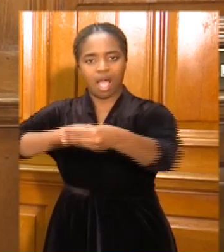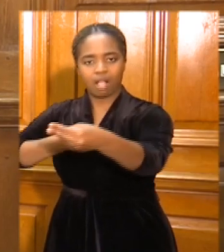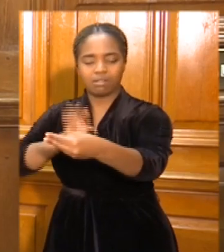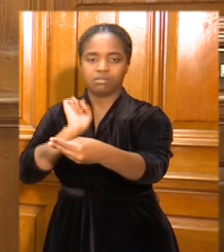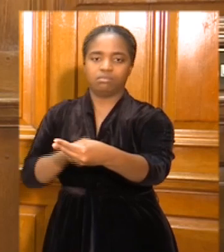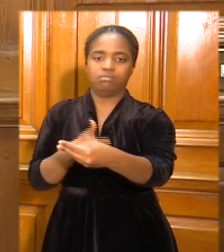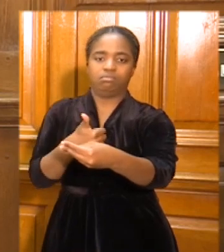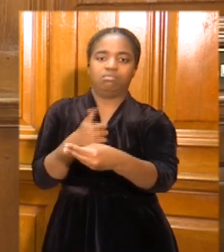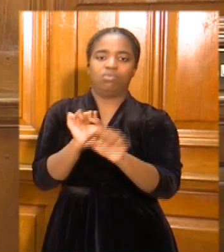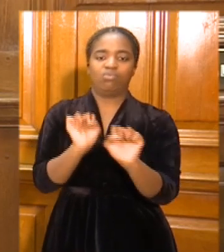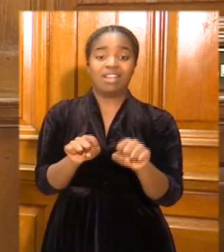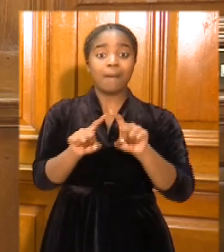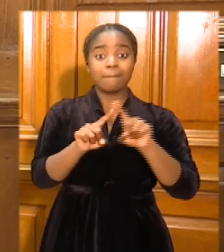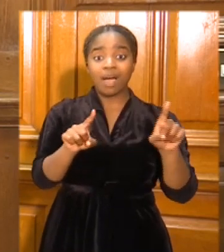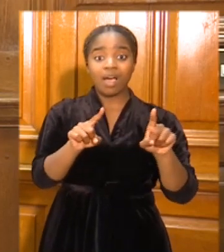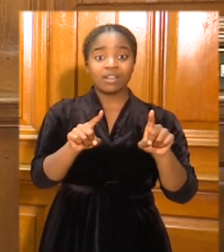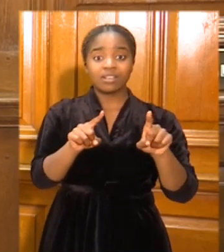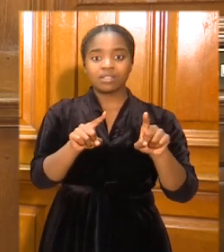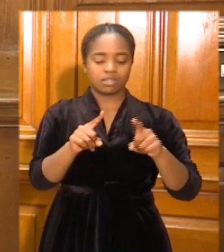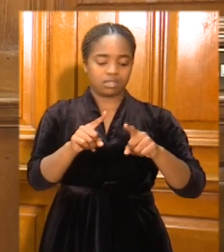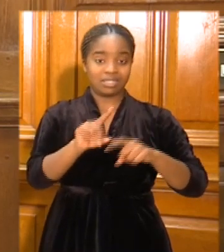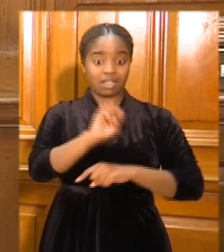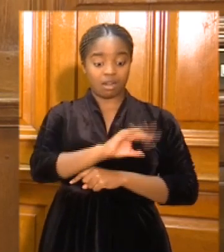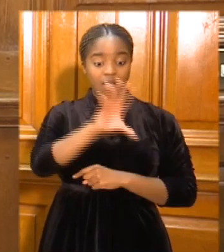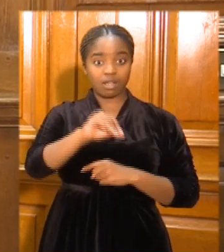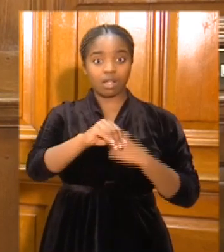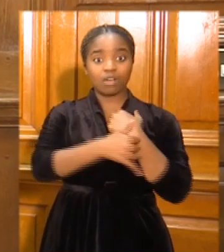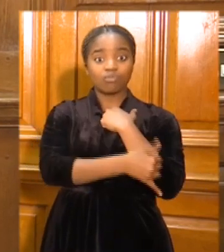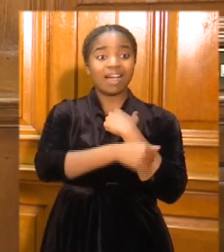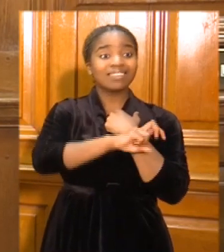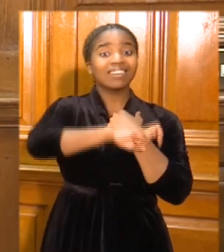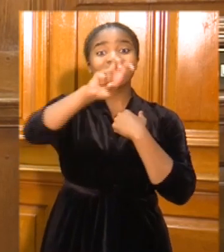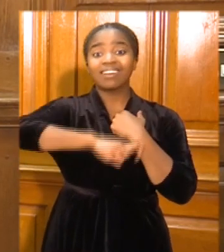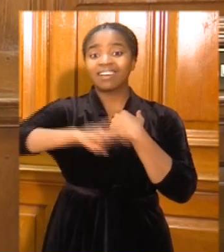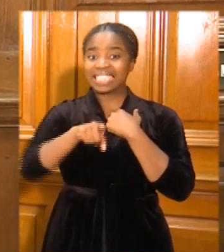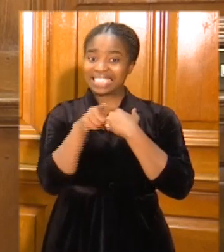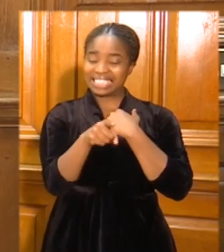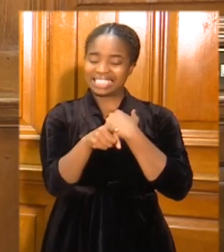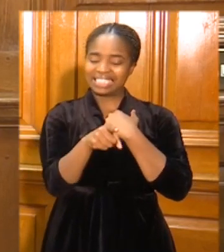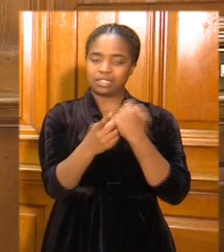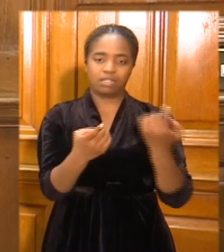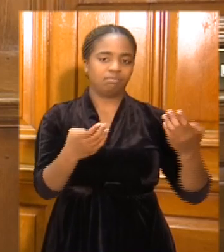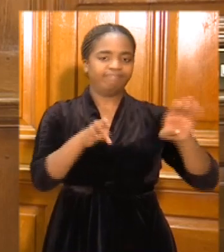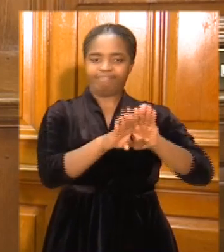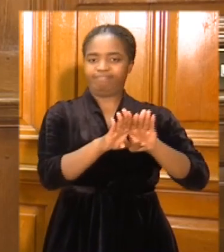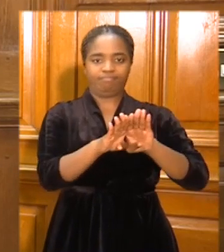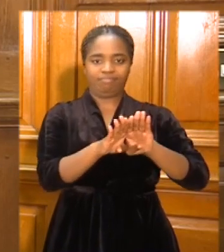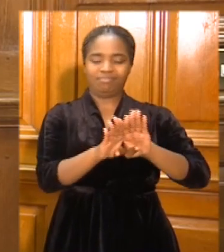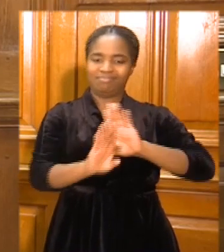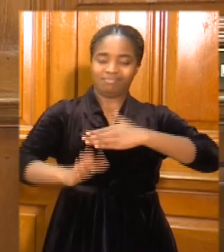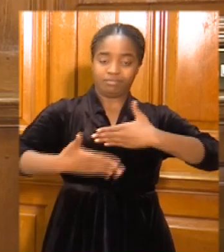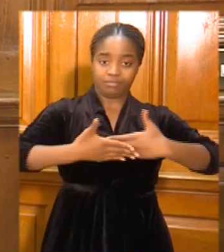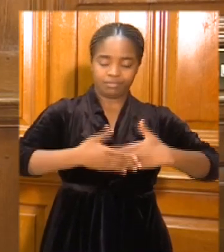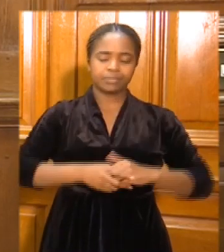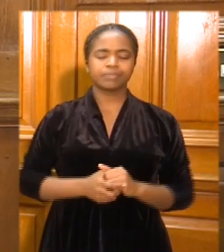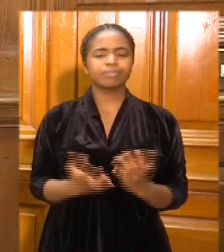nationals. Another difficult challenge that we had to confront is the reopening of